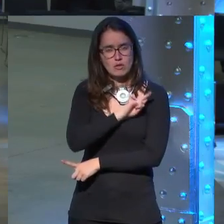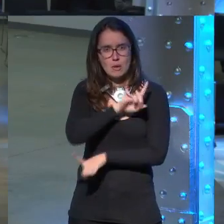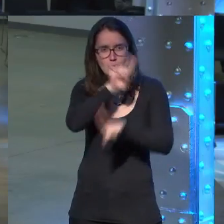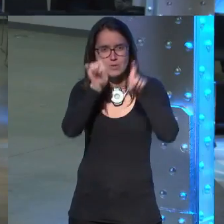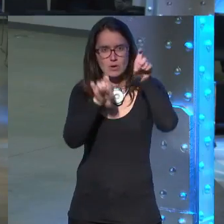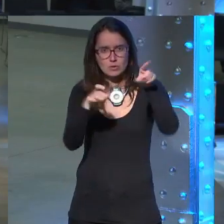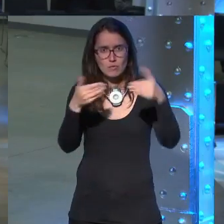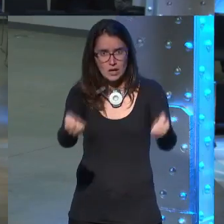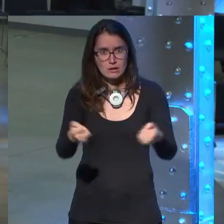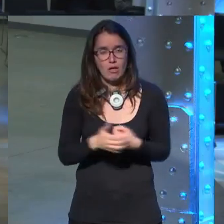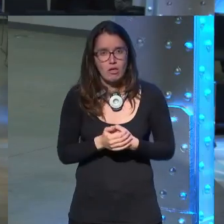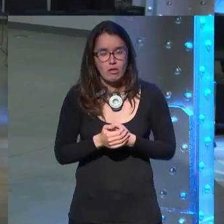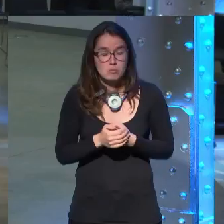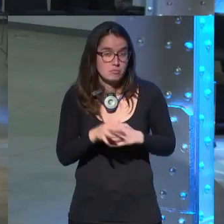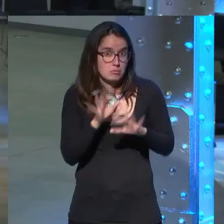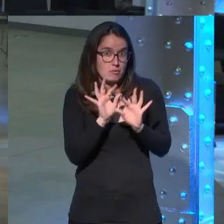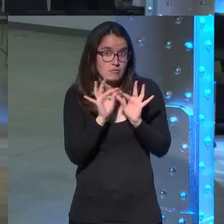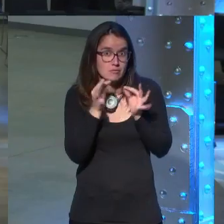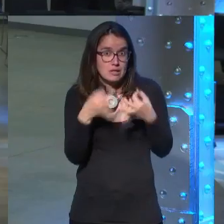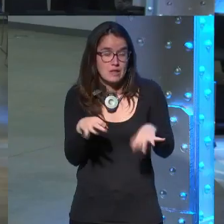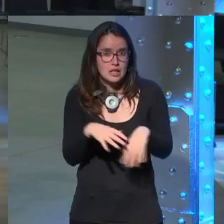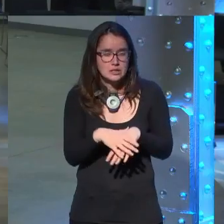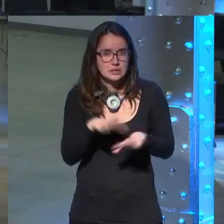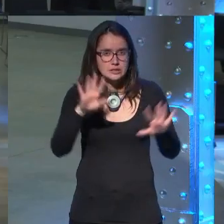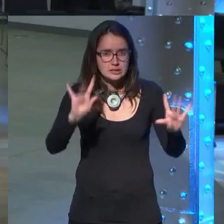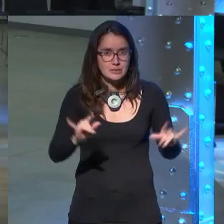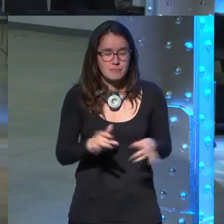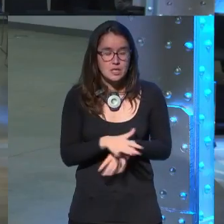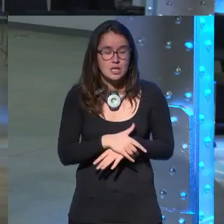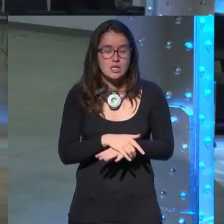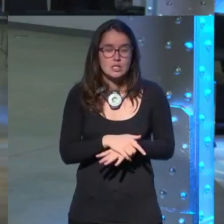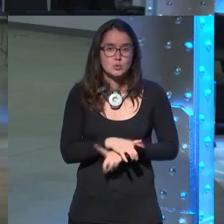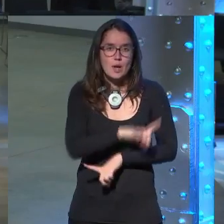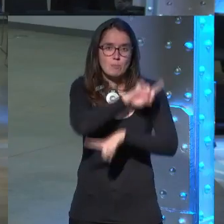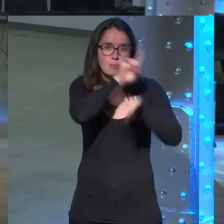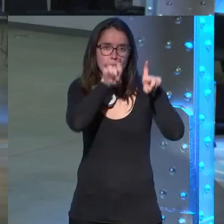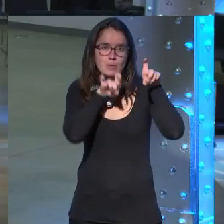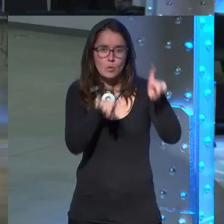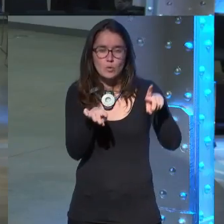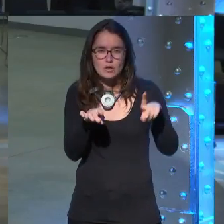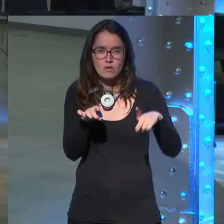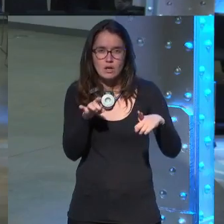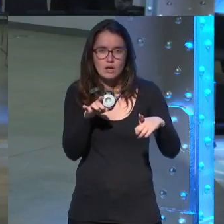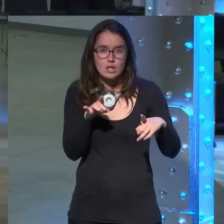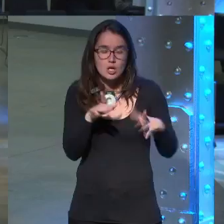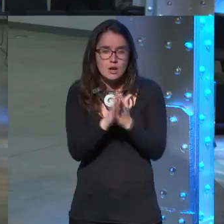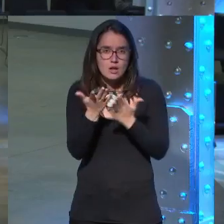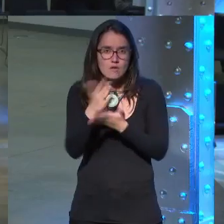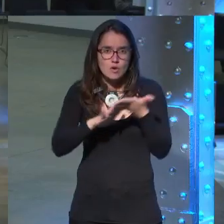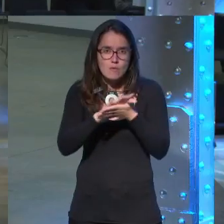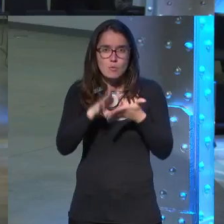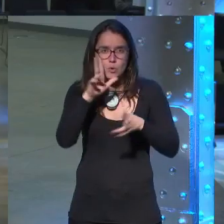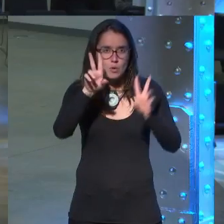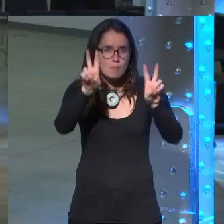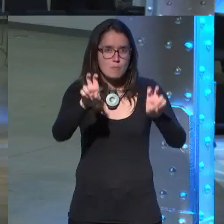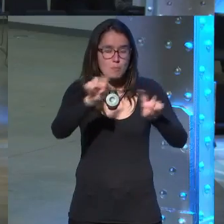or not? That's a big question of the consciousness. That's simple. Yeah, so this is a question that I deal with in the book because it's such a good question. And in fact,